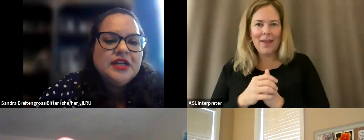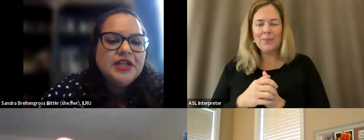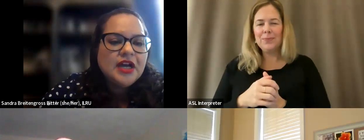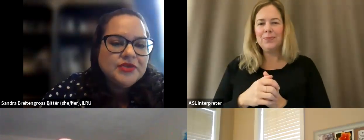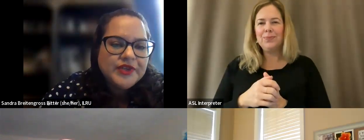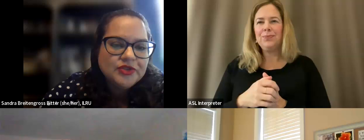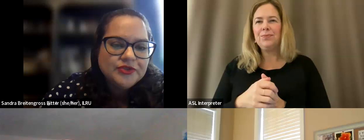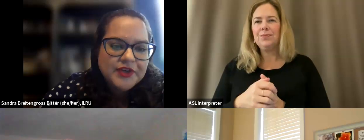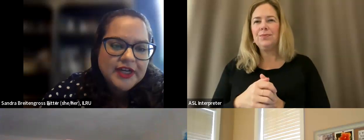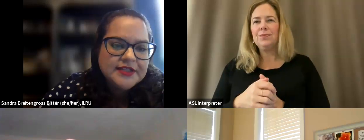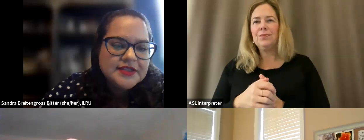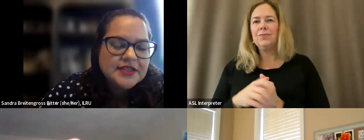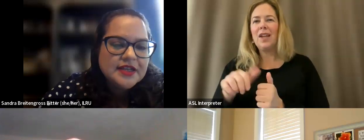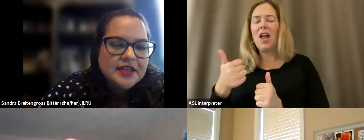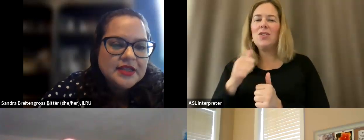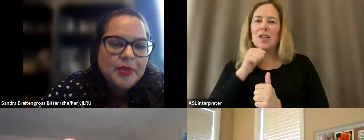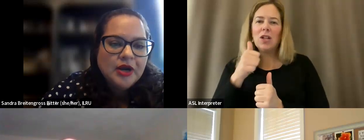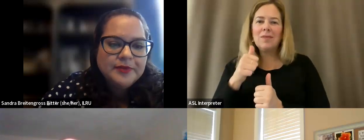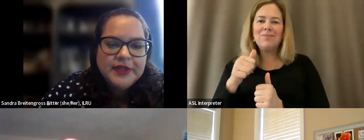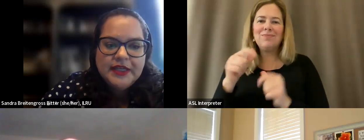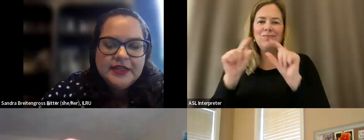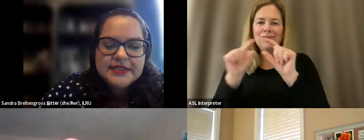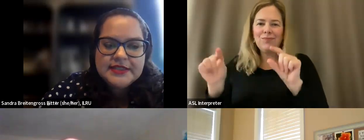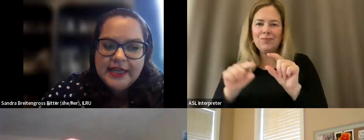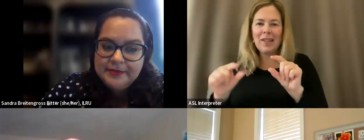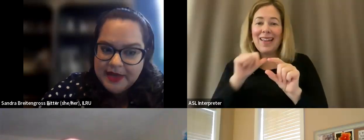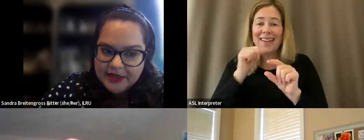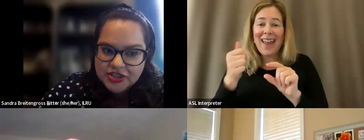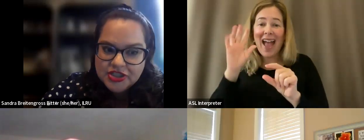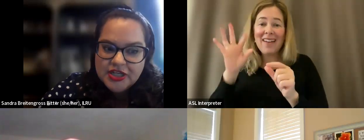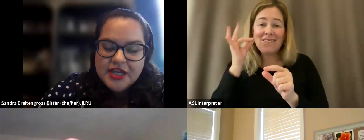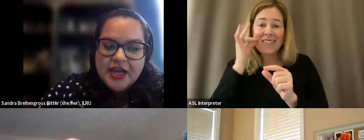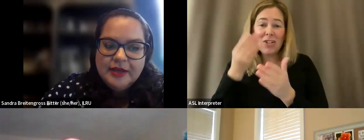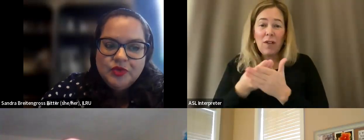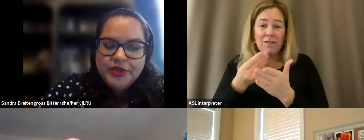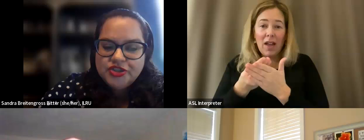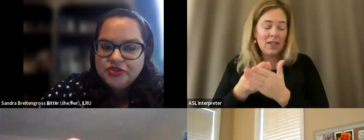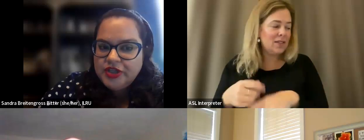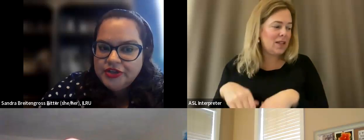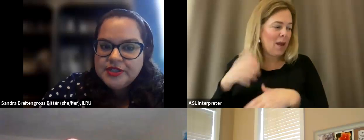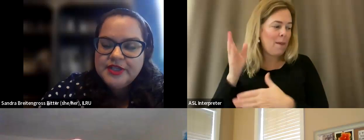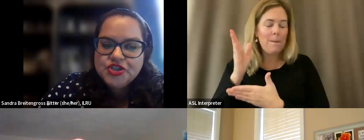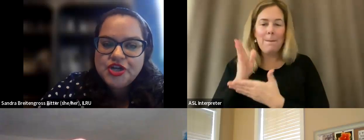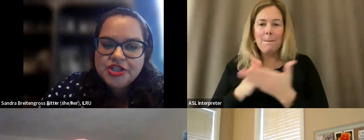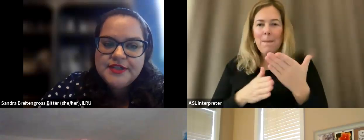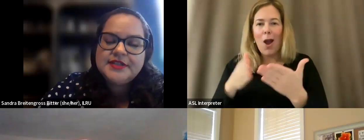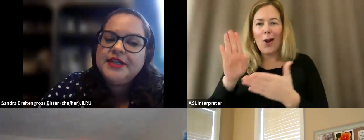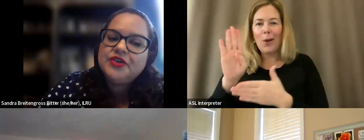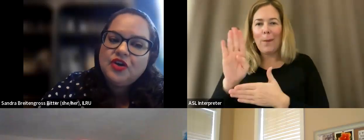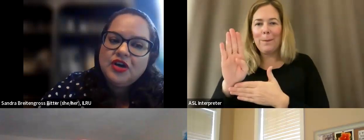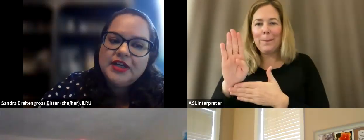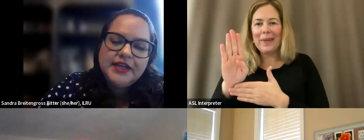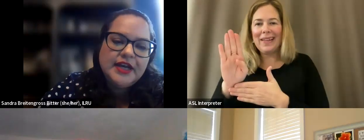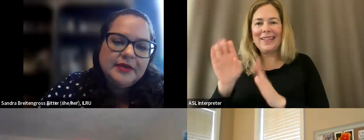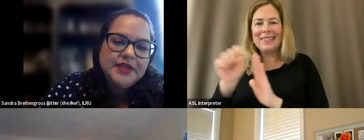include non-federal funds, the Part B state match, which there's some instructions